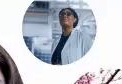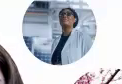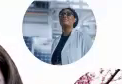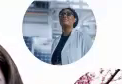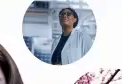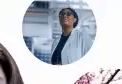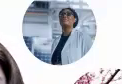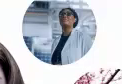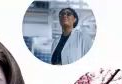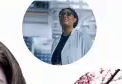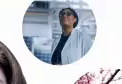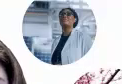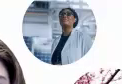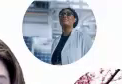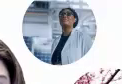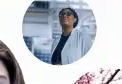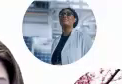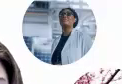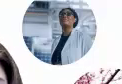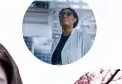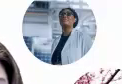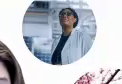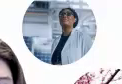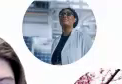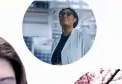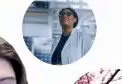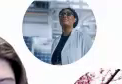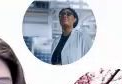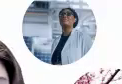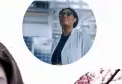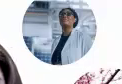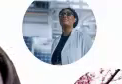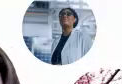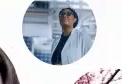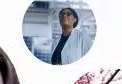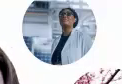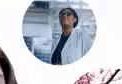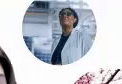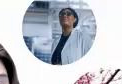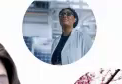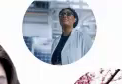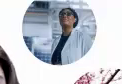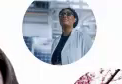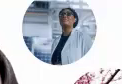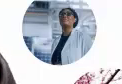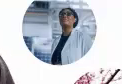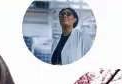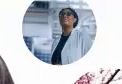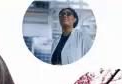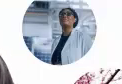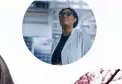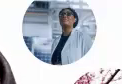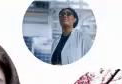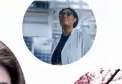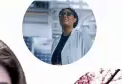2-part series. If you go to our website, you can find a link to register for those as well. So we really hope to see you at